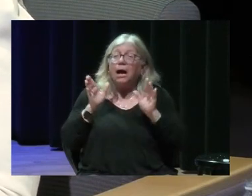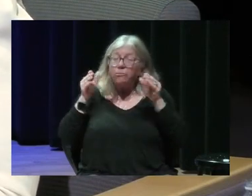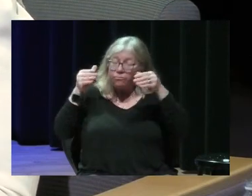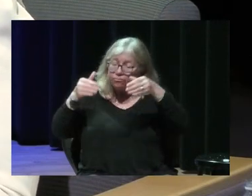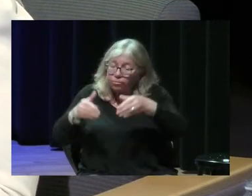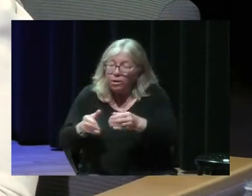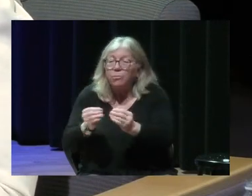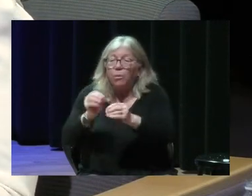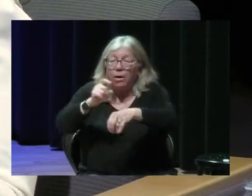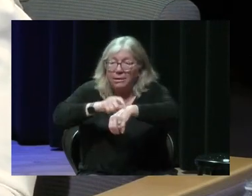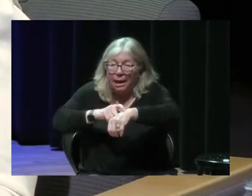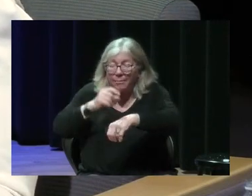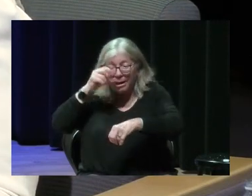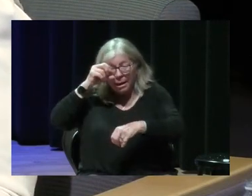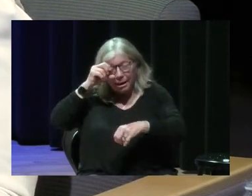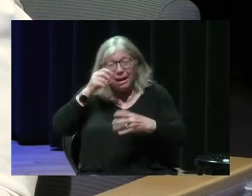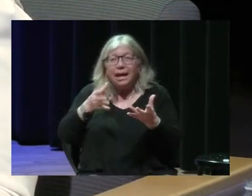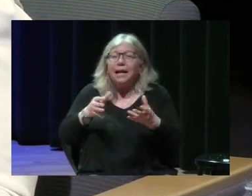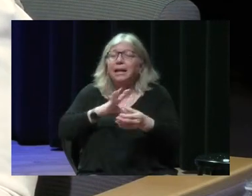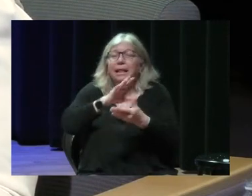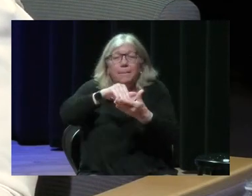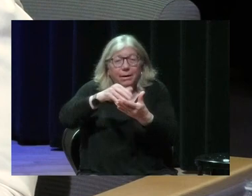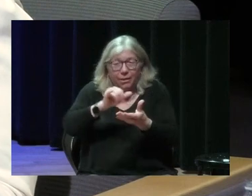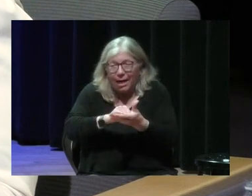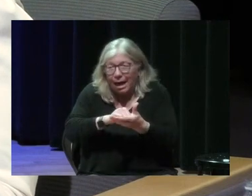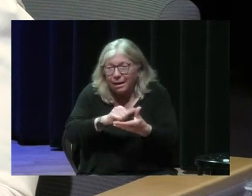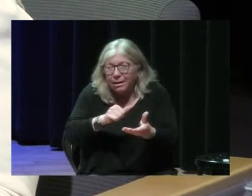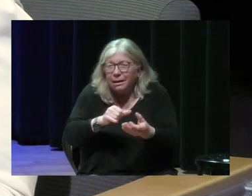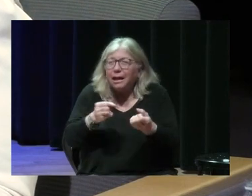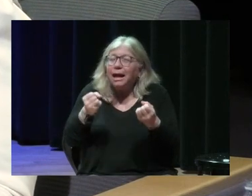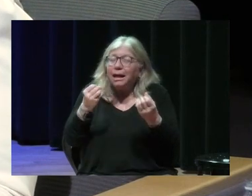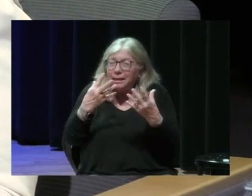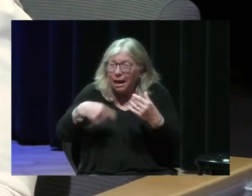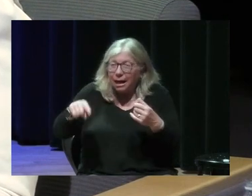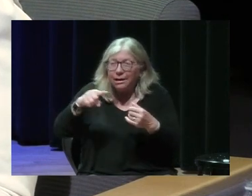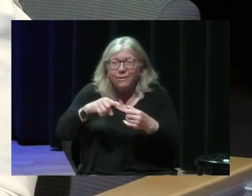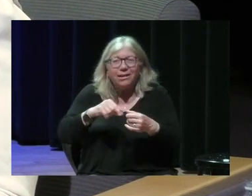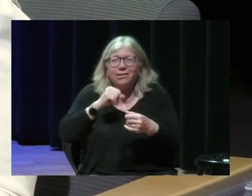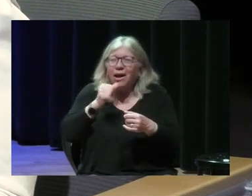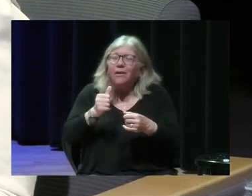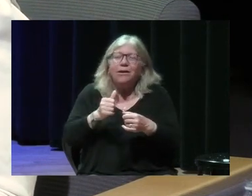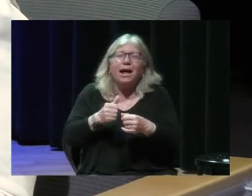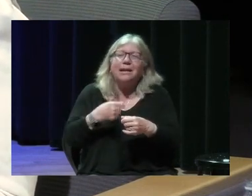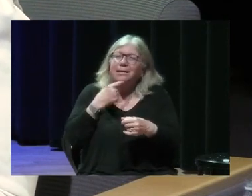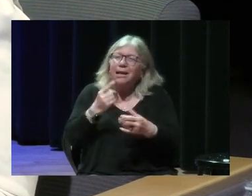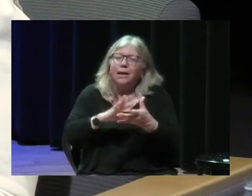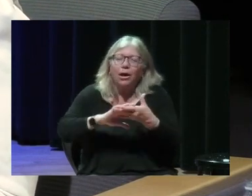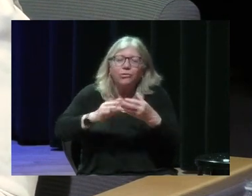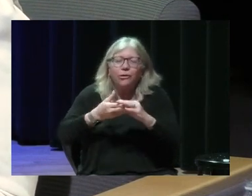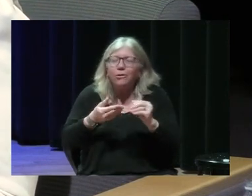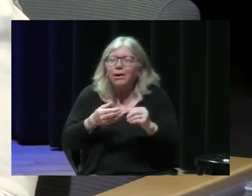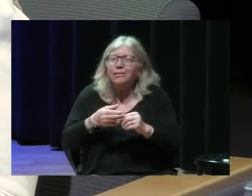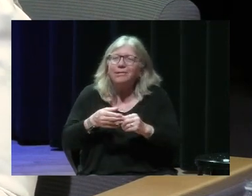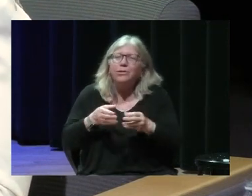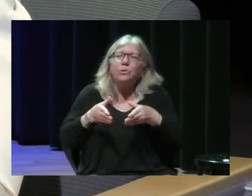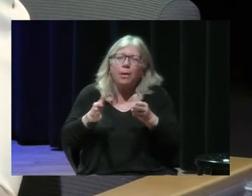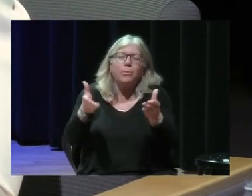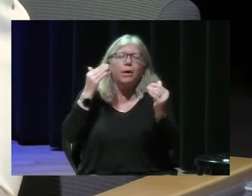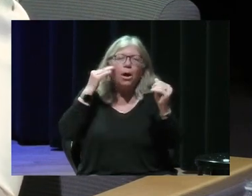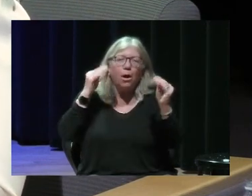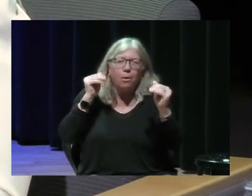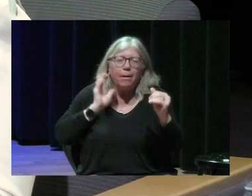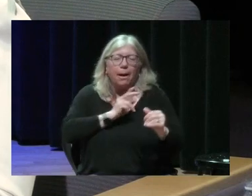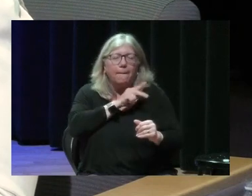for. And even in the midst of that, a lot of us aren't getting our stories told the way that we hoped, our